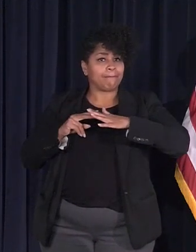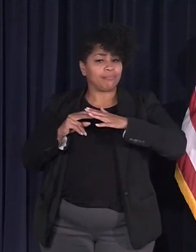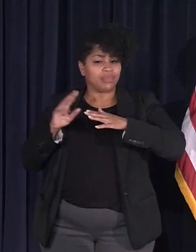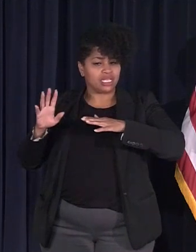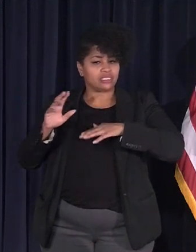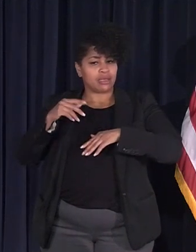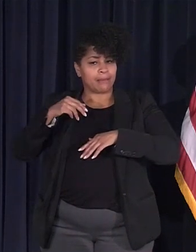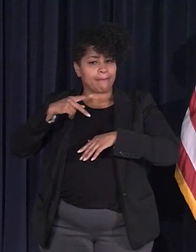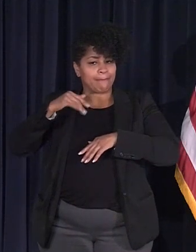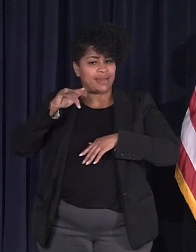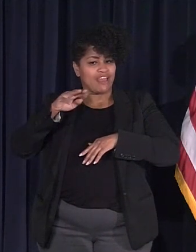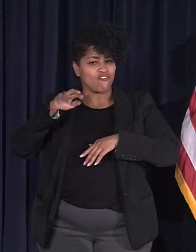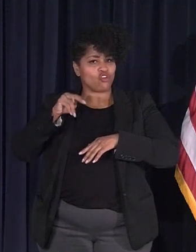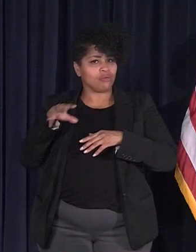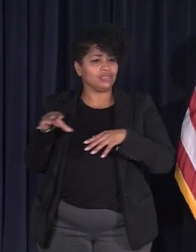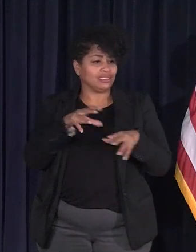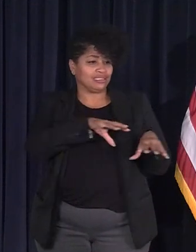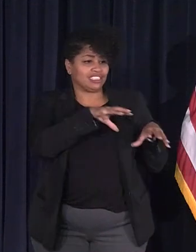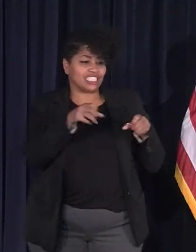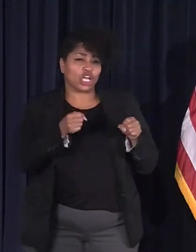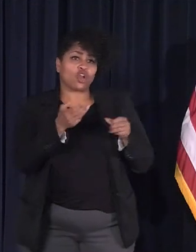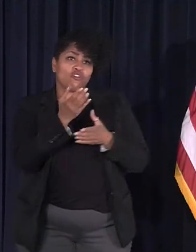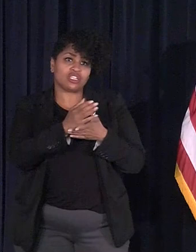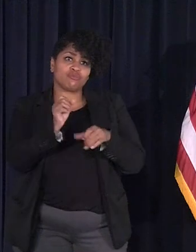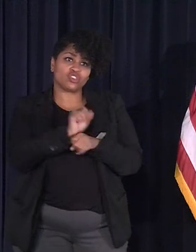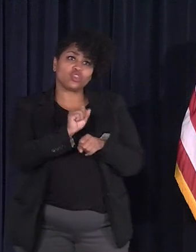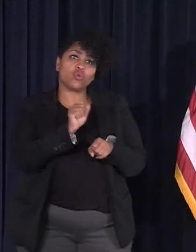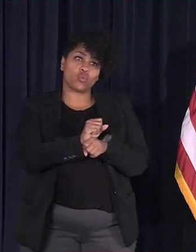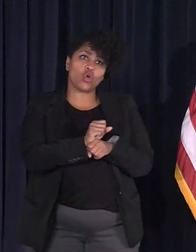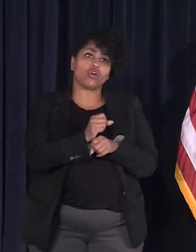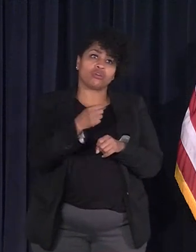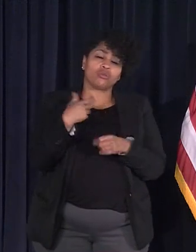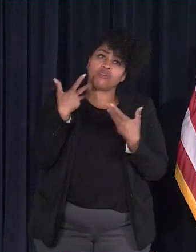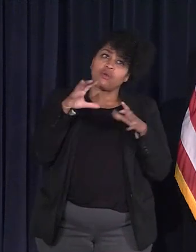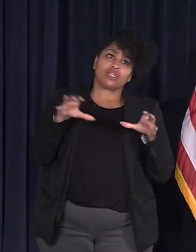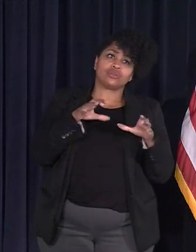a lot of the work that we've been doing. Well, I'm glad to hear it. It sounds like he took from a good person.